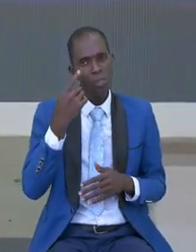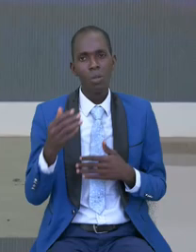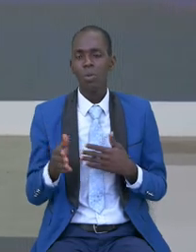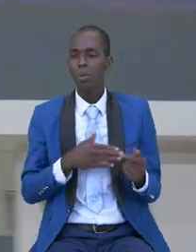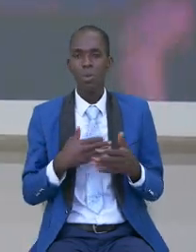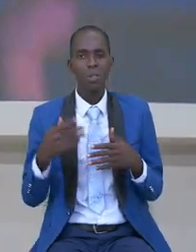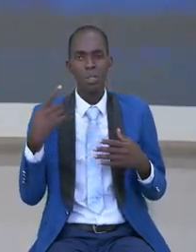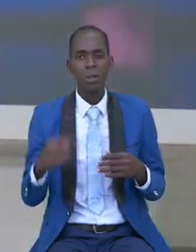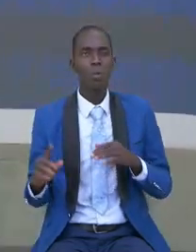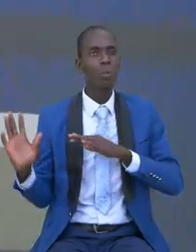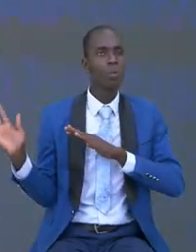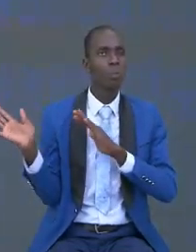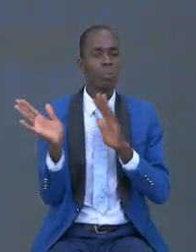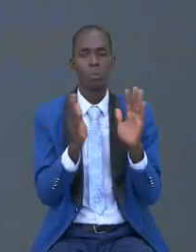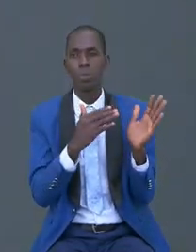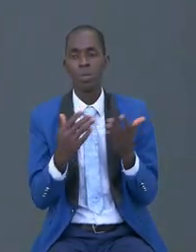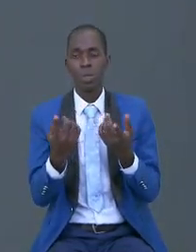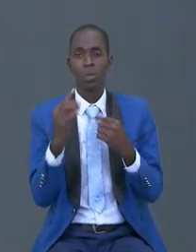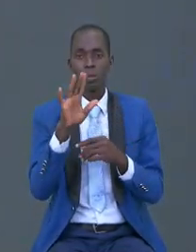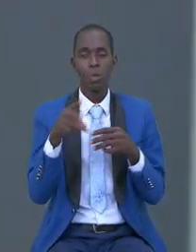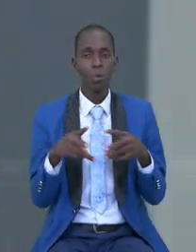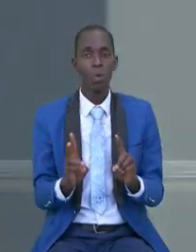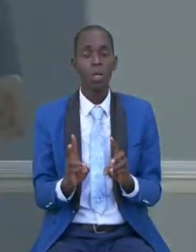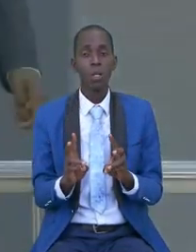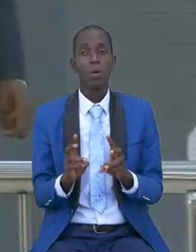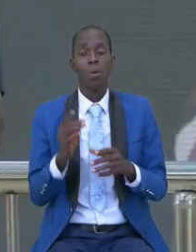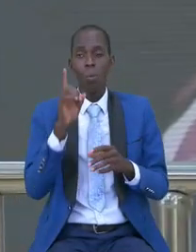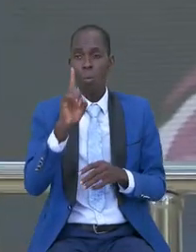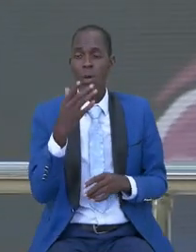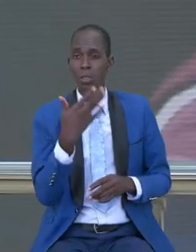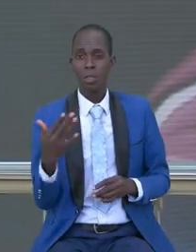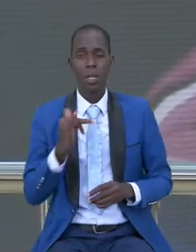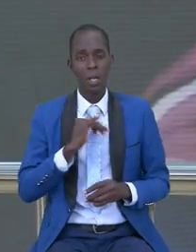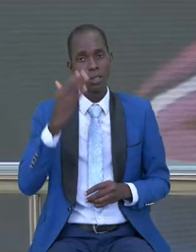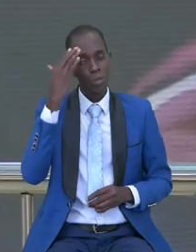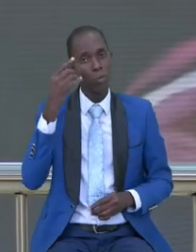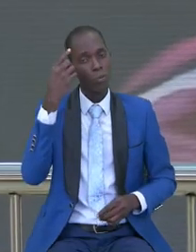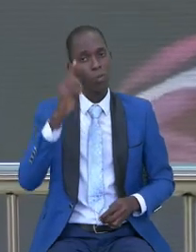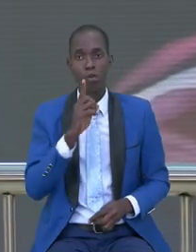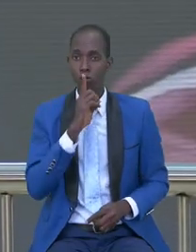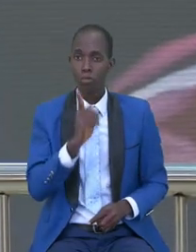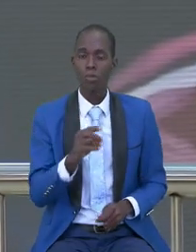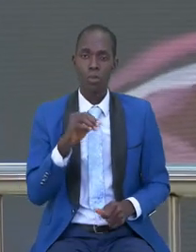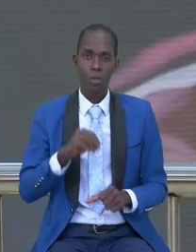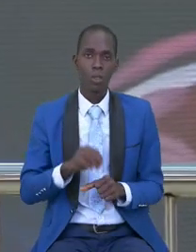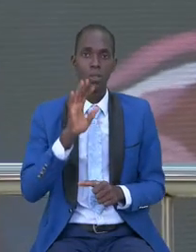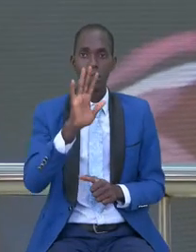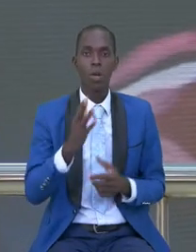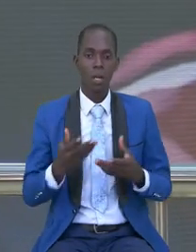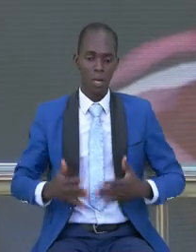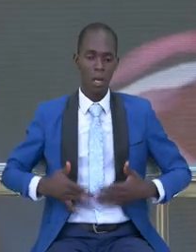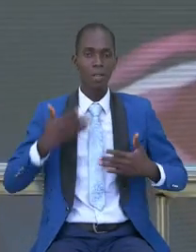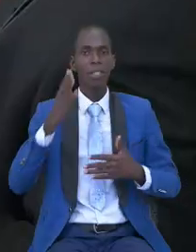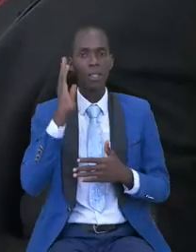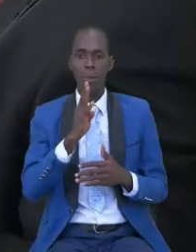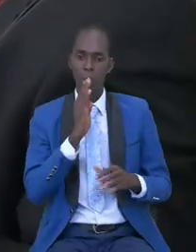wind may be blowing, one thing I know for sure, in your life there shall be a